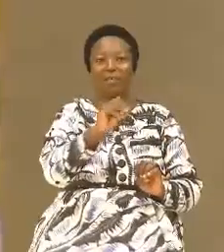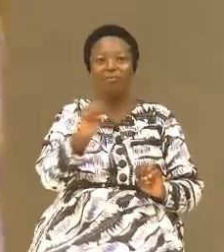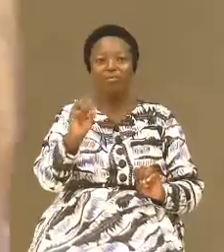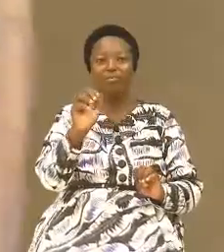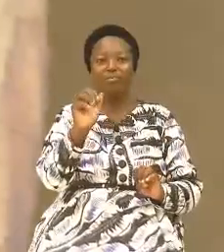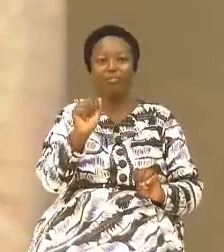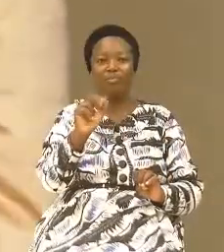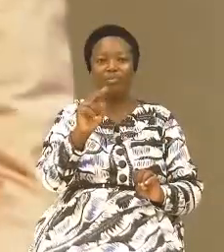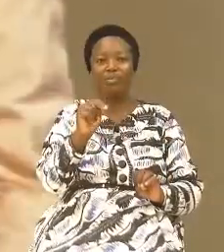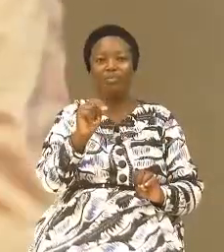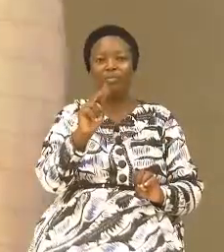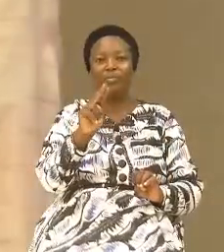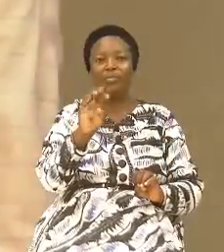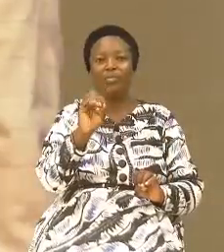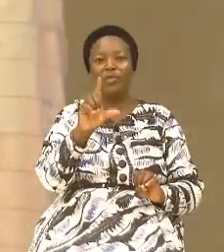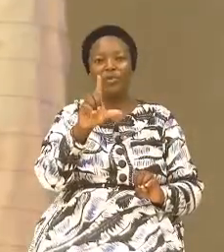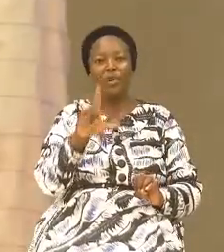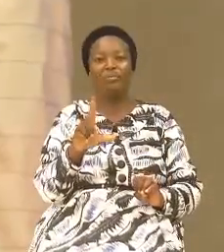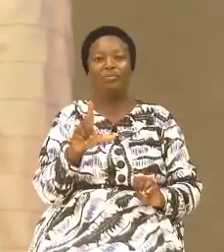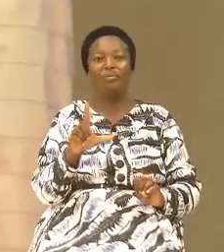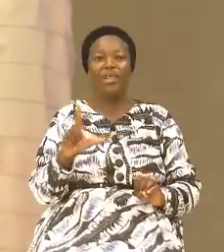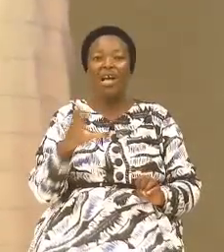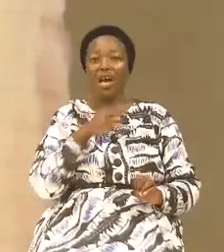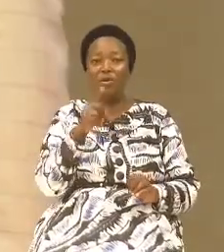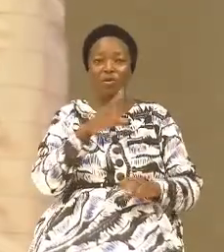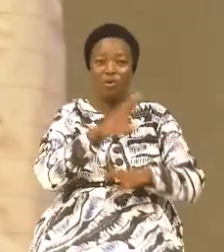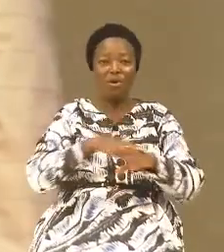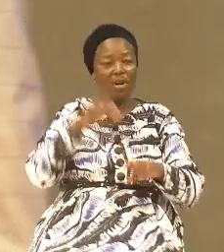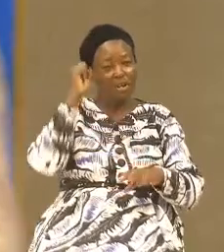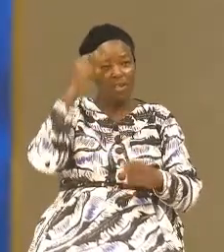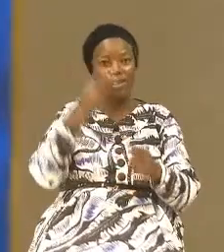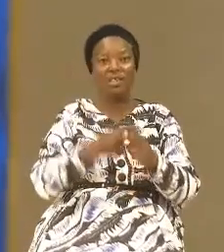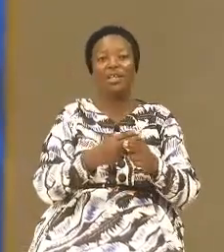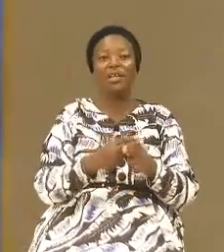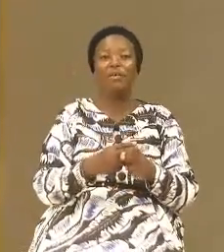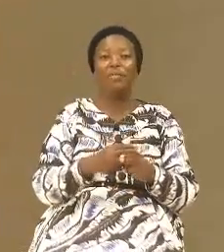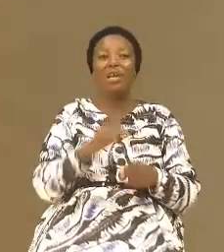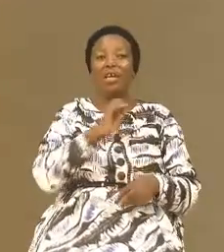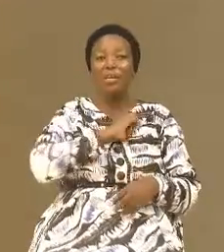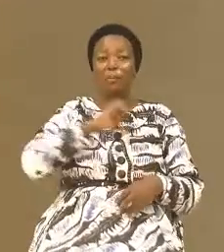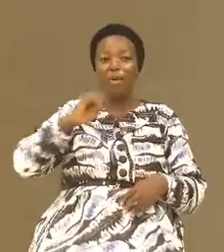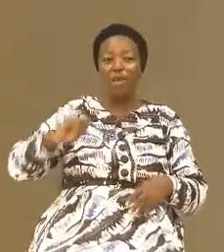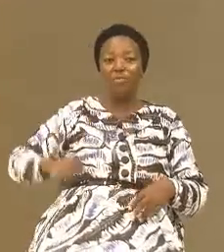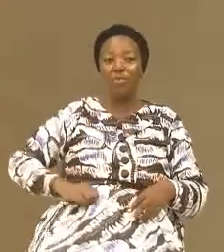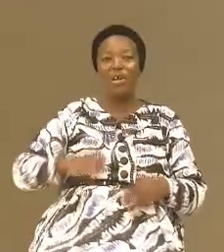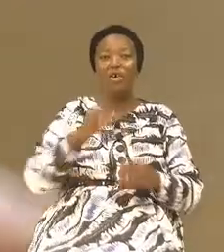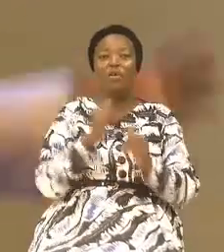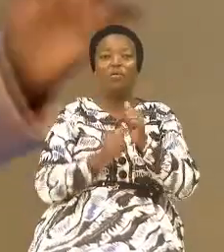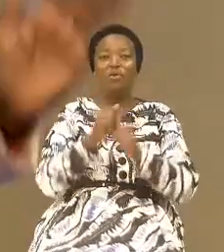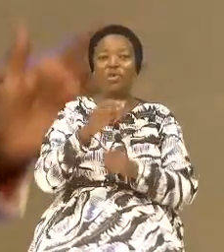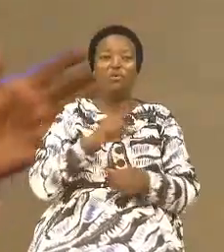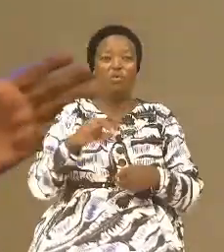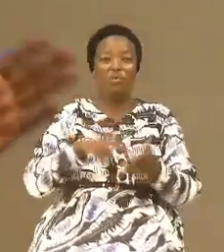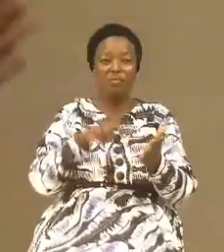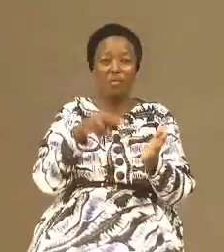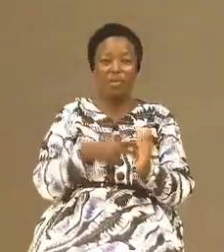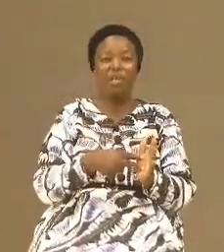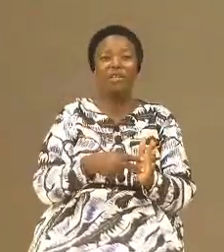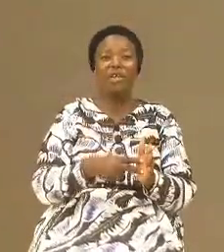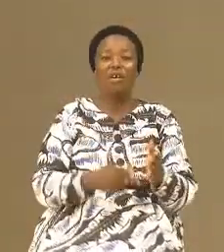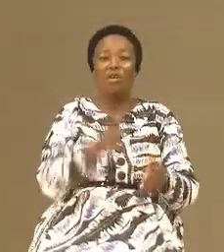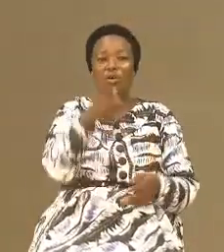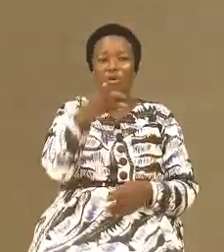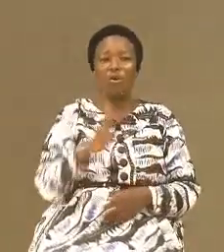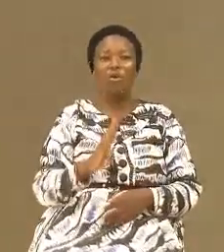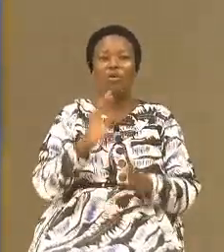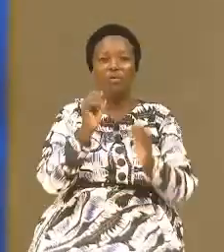Emmanuel, and you call his name Emmanuel, which being interpreted is God